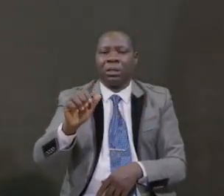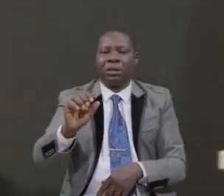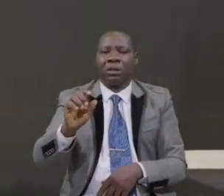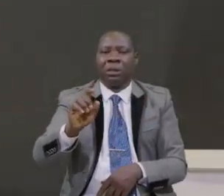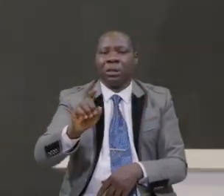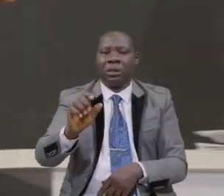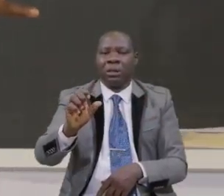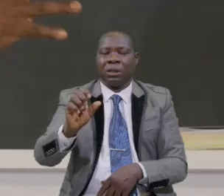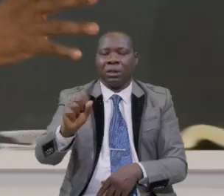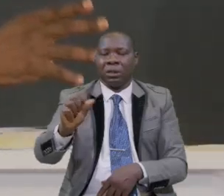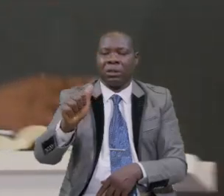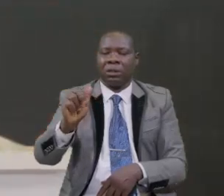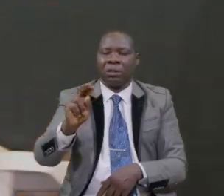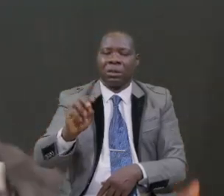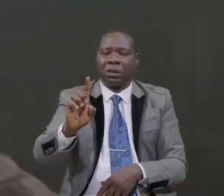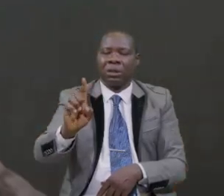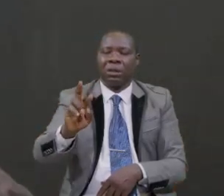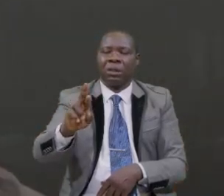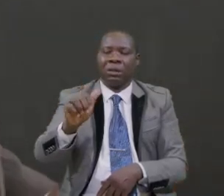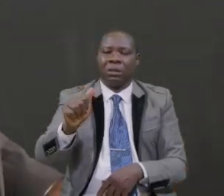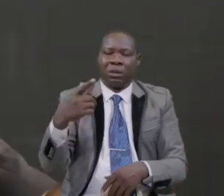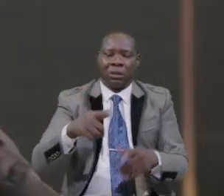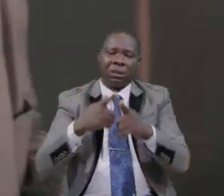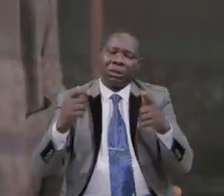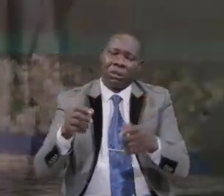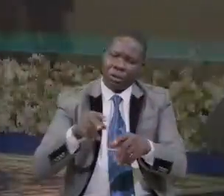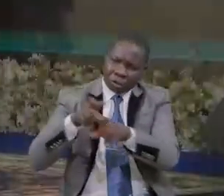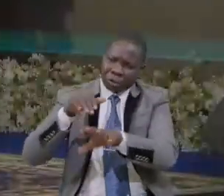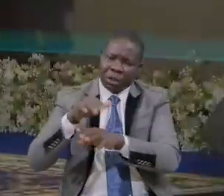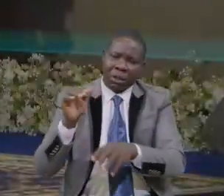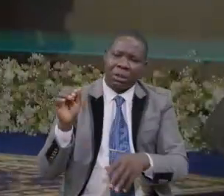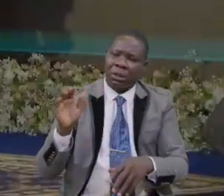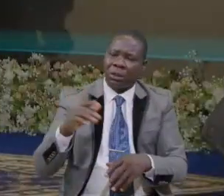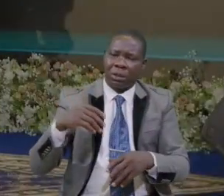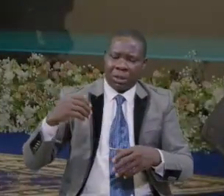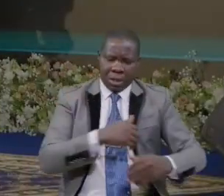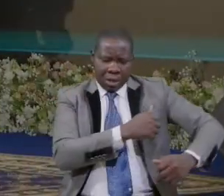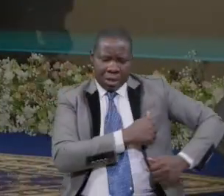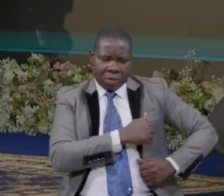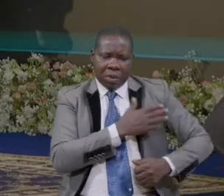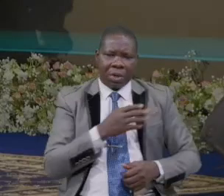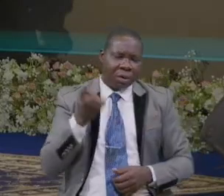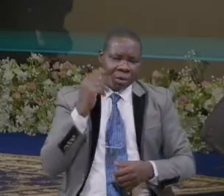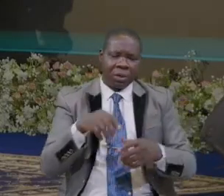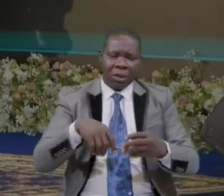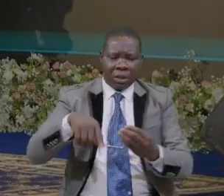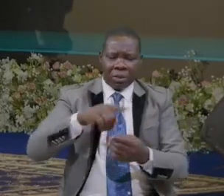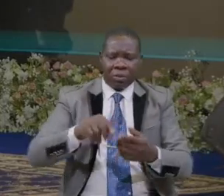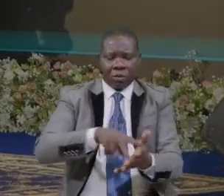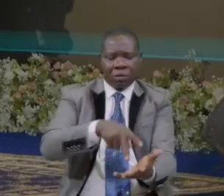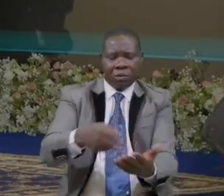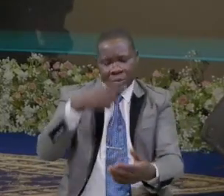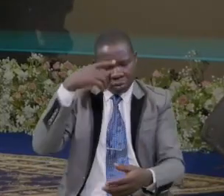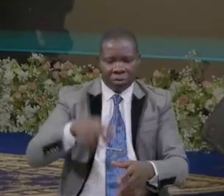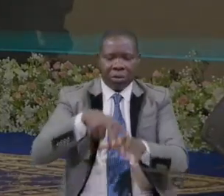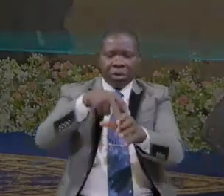looking at his army. And he was about to trip because the horse was about to throw him down. And